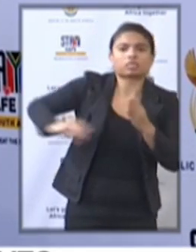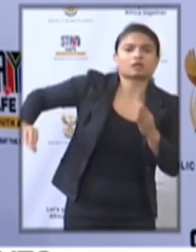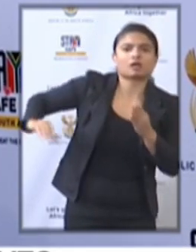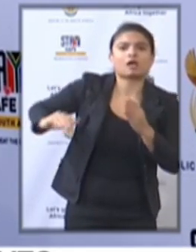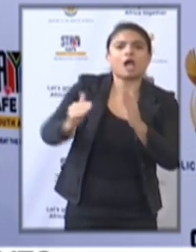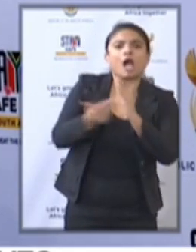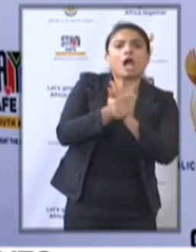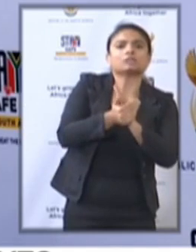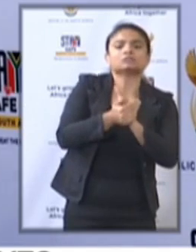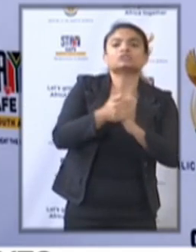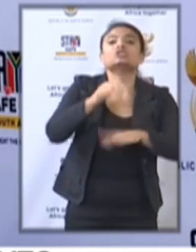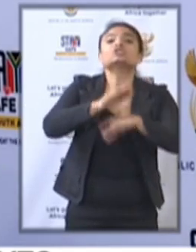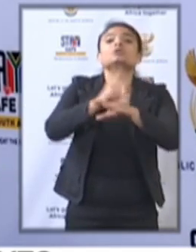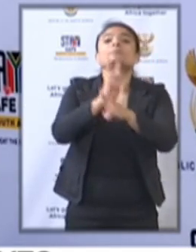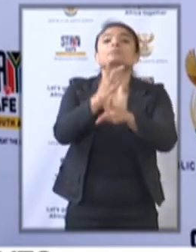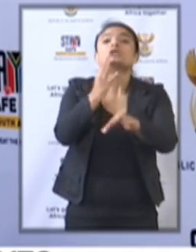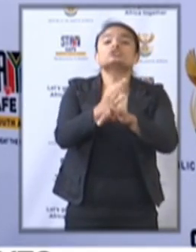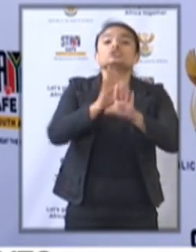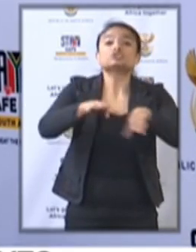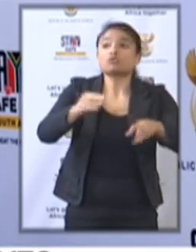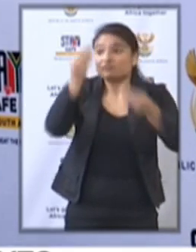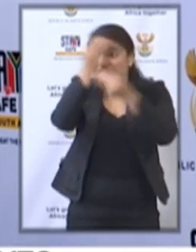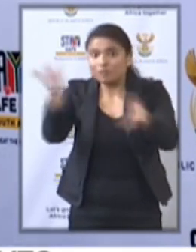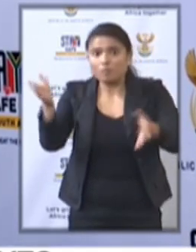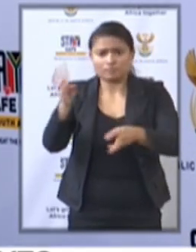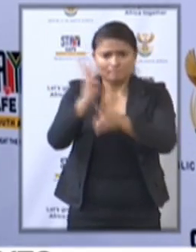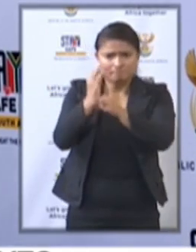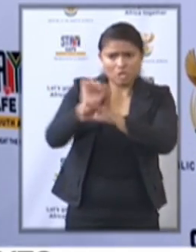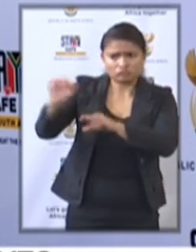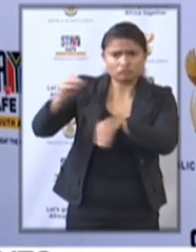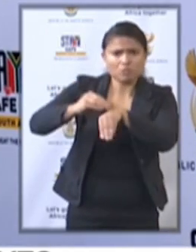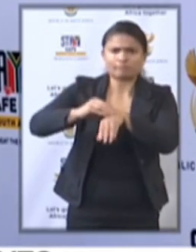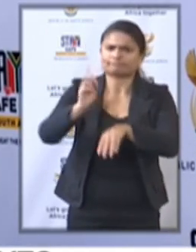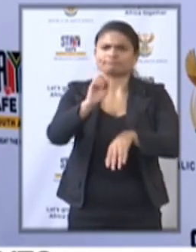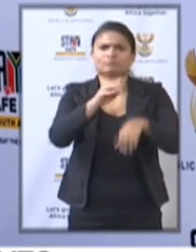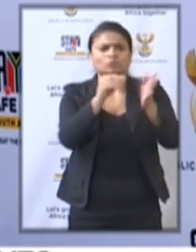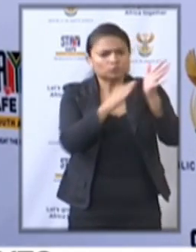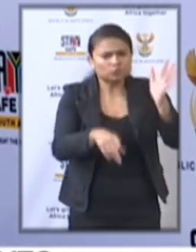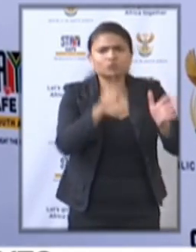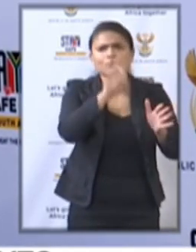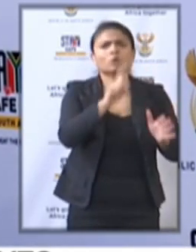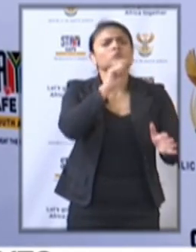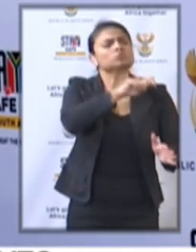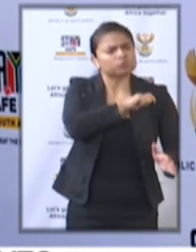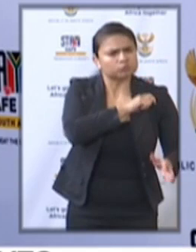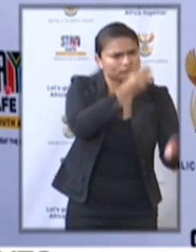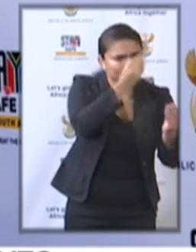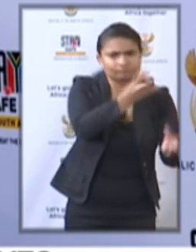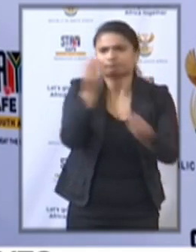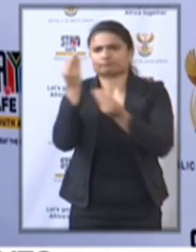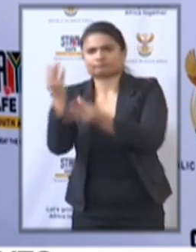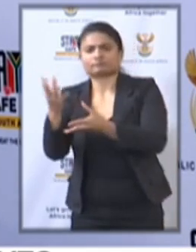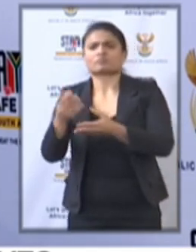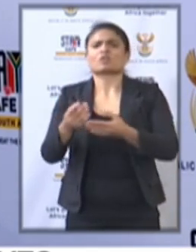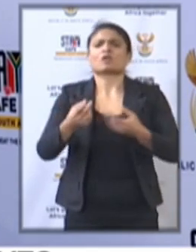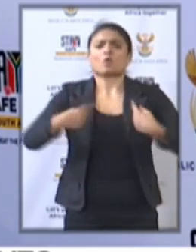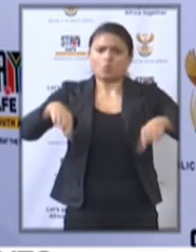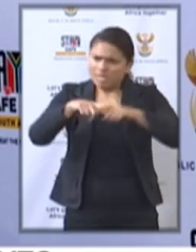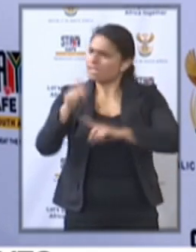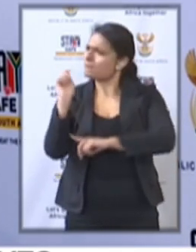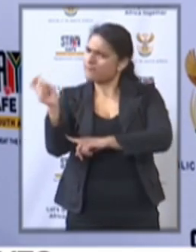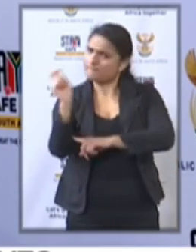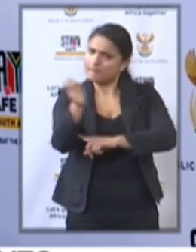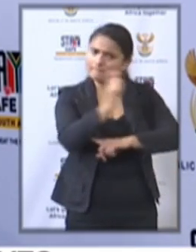lento ukuthi lo zukanyana osizayo kakhulu kaNSFAS uyatholakala. Uma ngabe kukhona